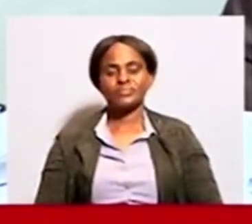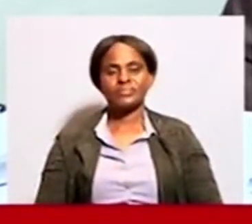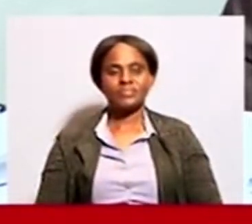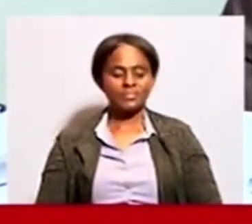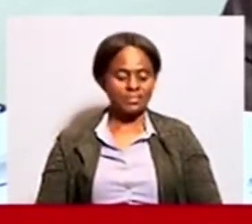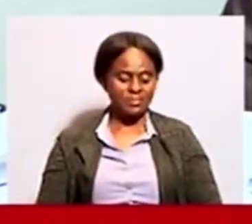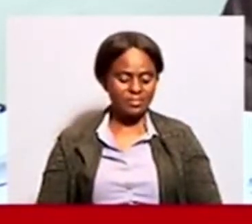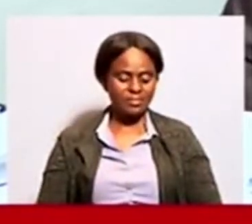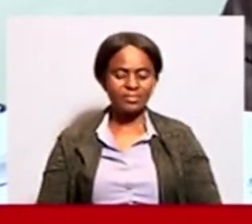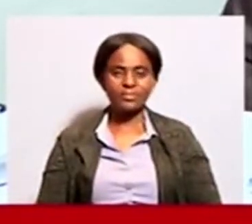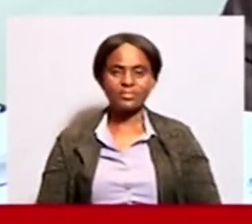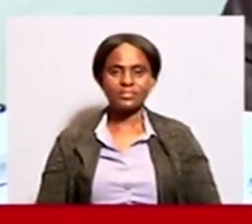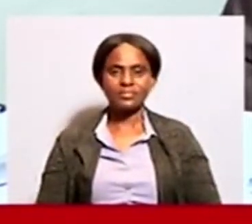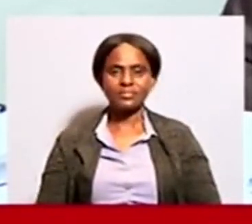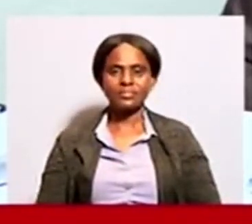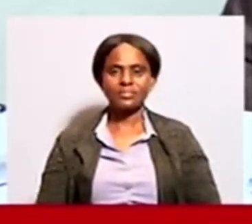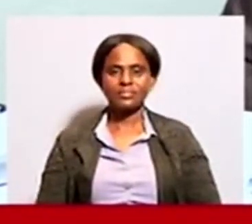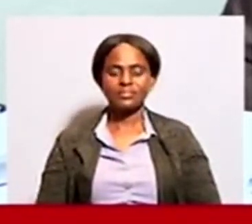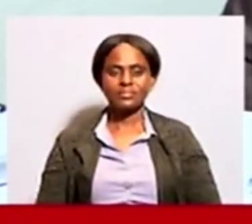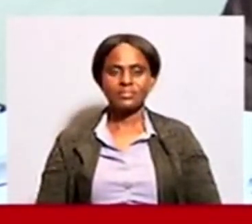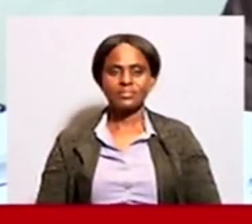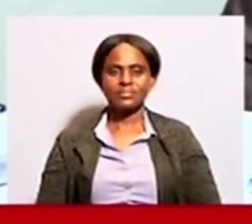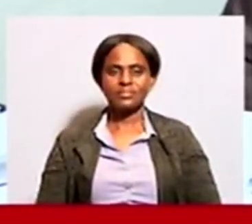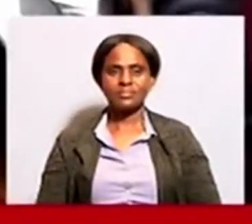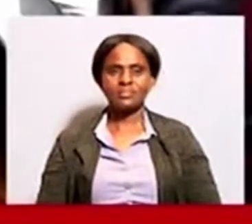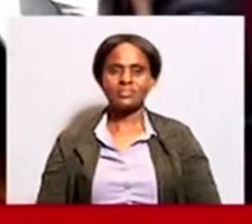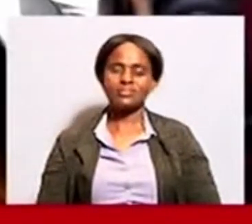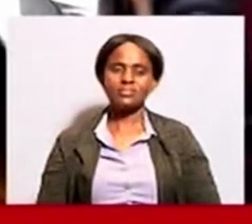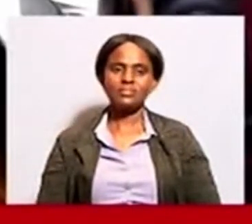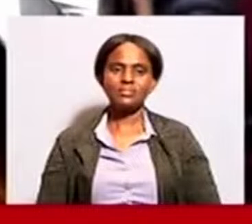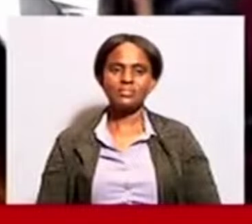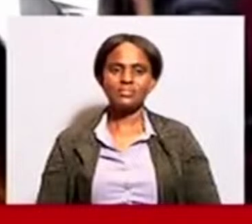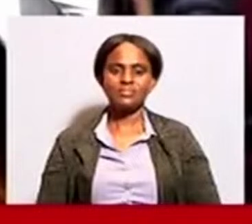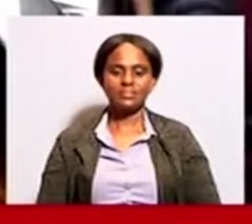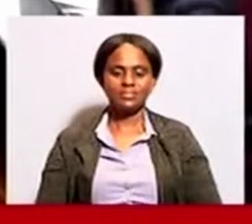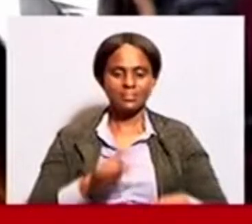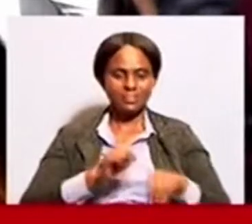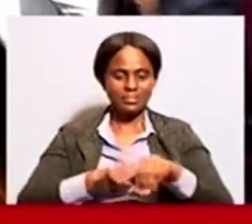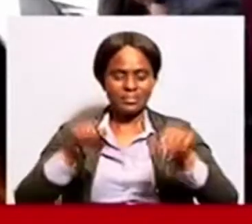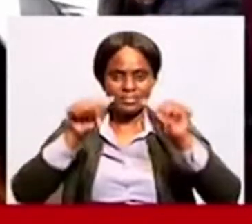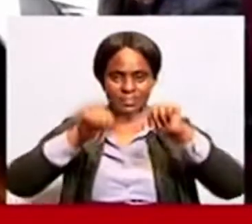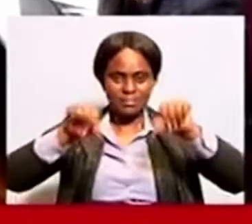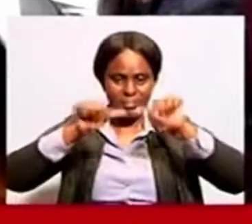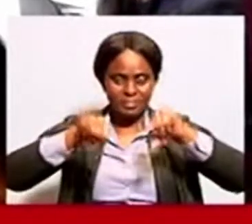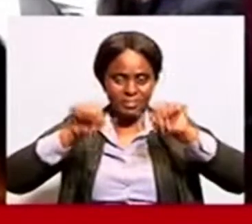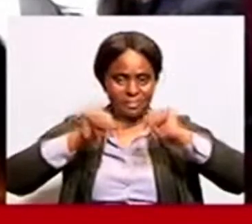Okay, his question is not answered. My question was, at the time of audit,